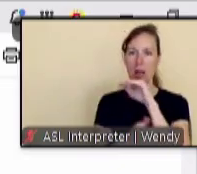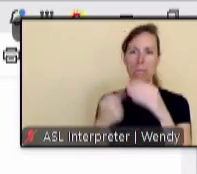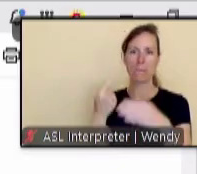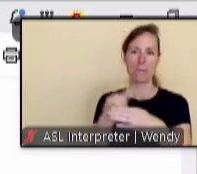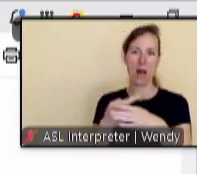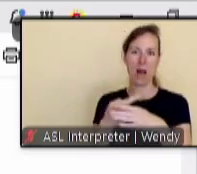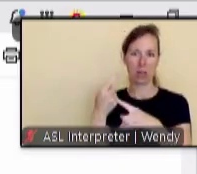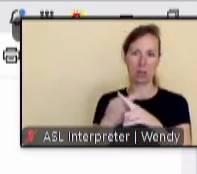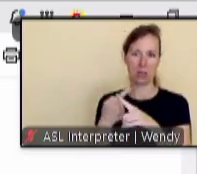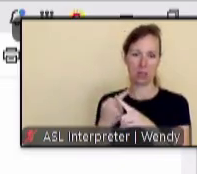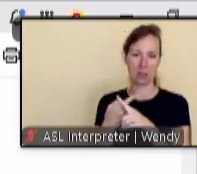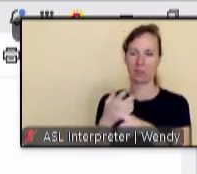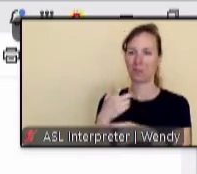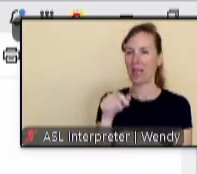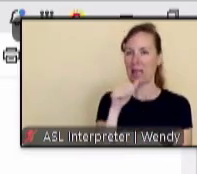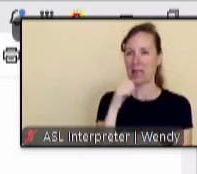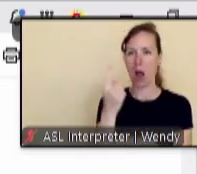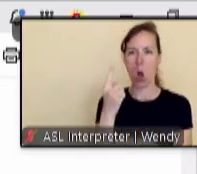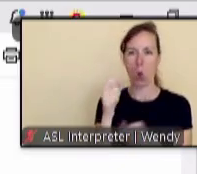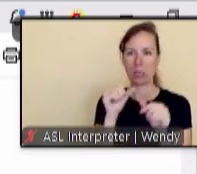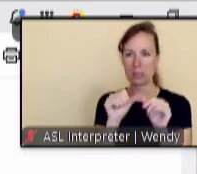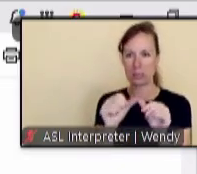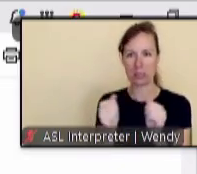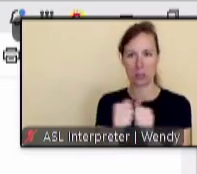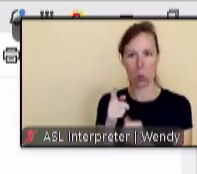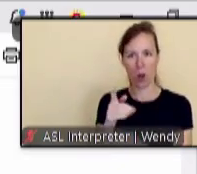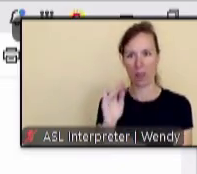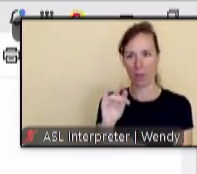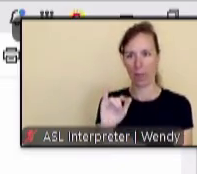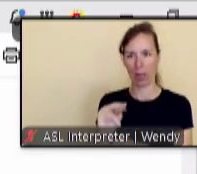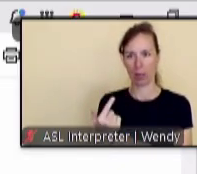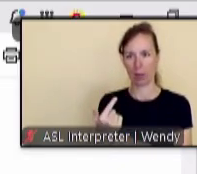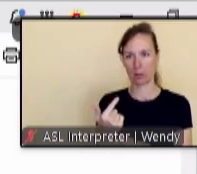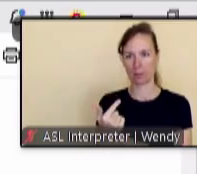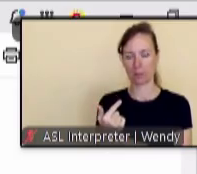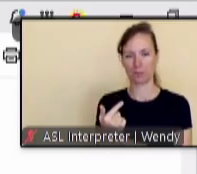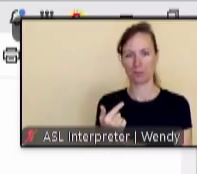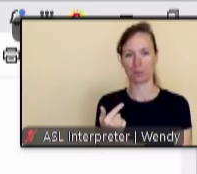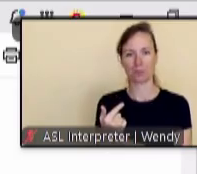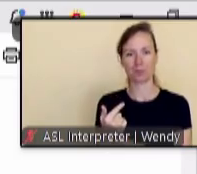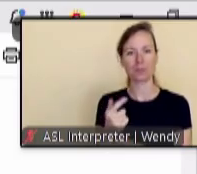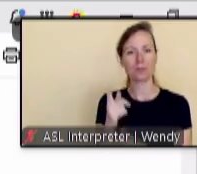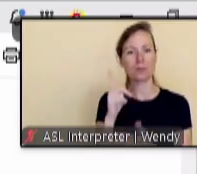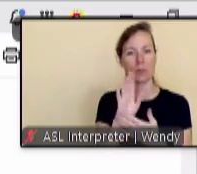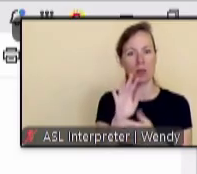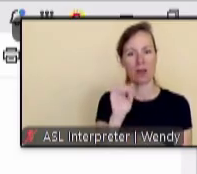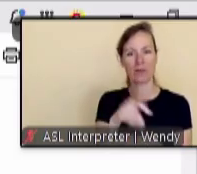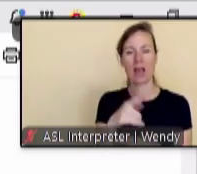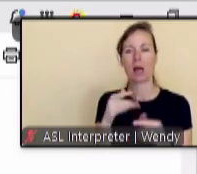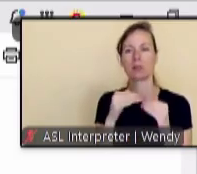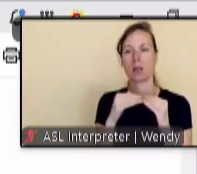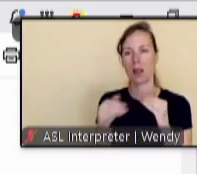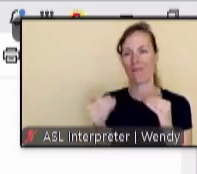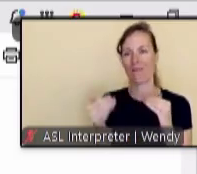they aren't always consistent in their billing, but I believe that has leveled out now. But their